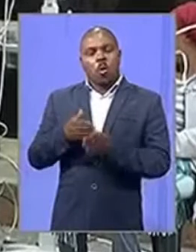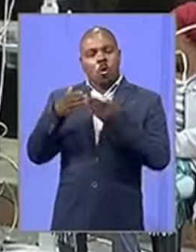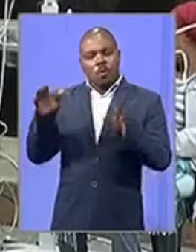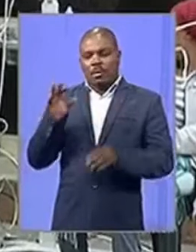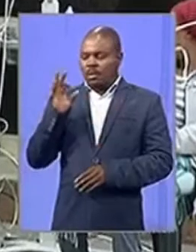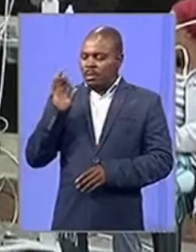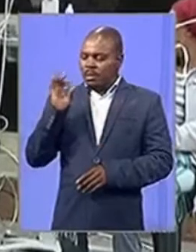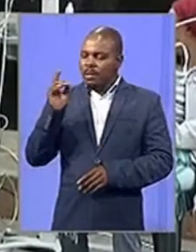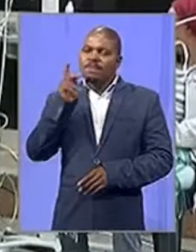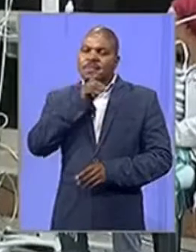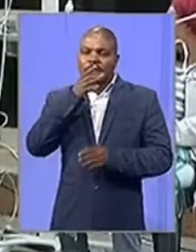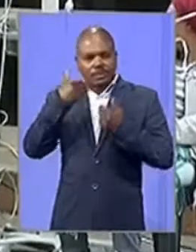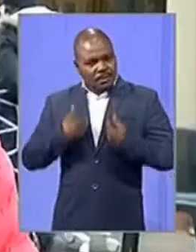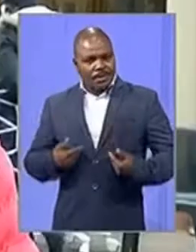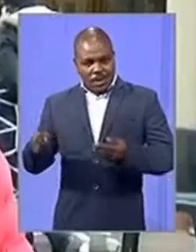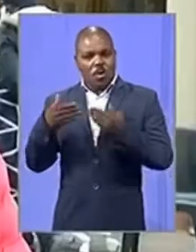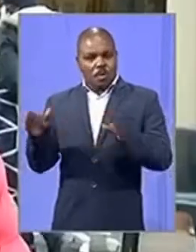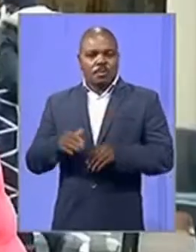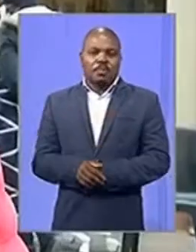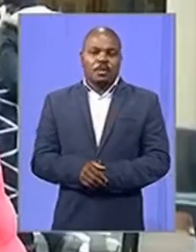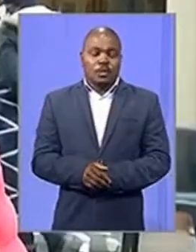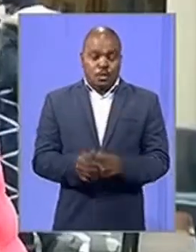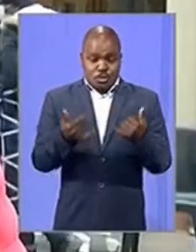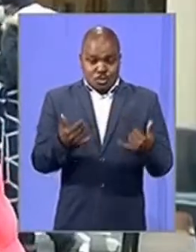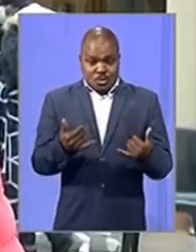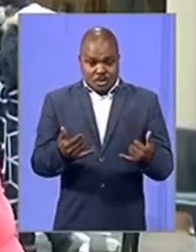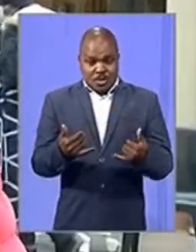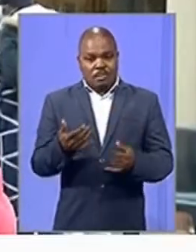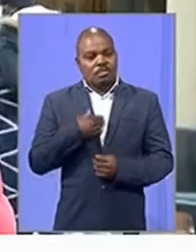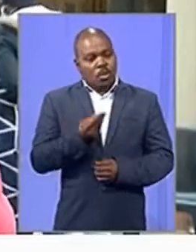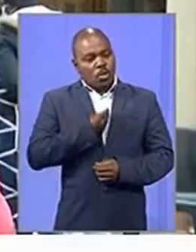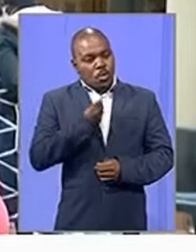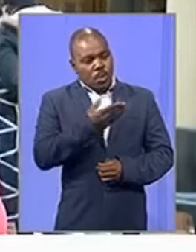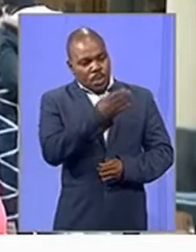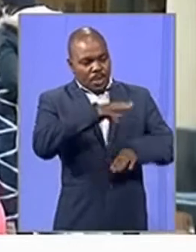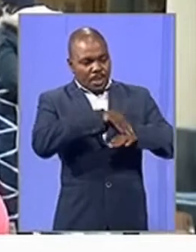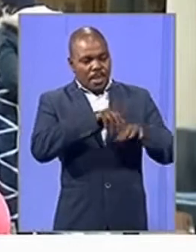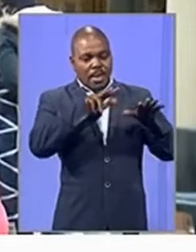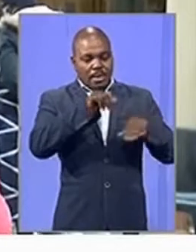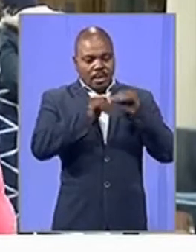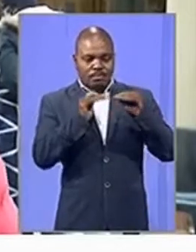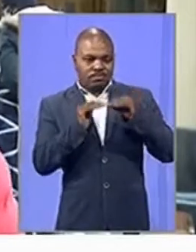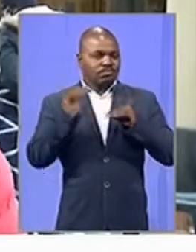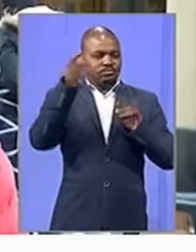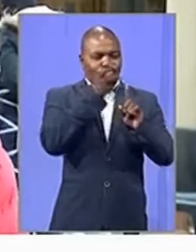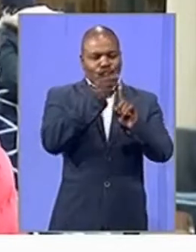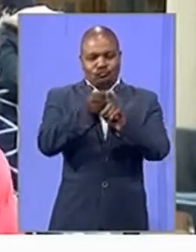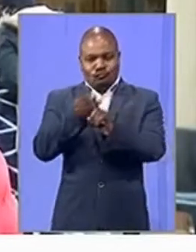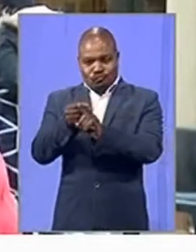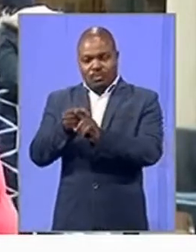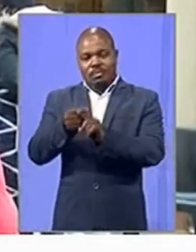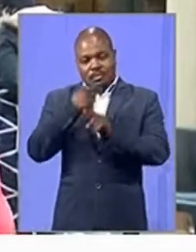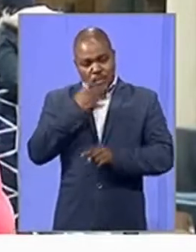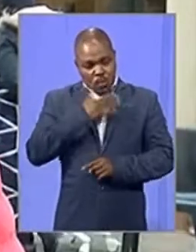ohle bekeng. Haholo jwang tsatsing la kajeno re vaccinate batho ba nang le dilemo tse 18 ho ya hodimo. Re rata